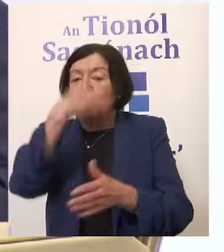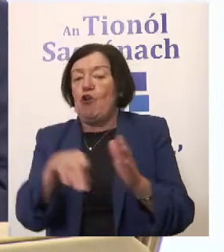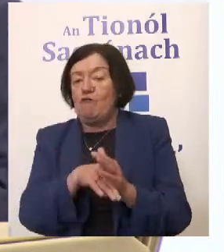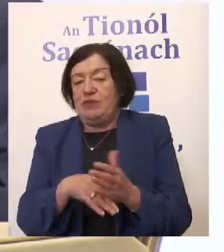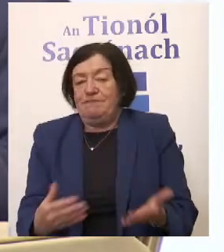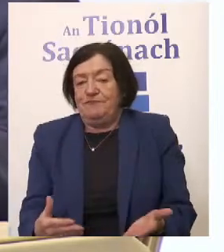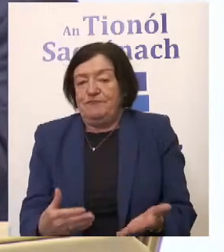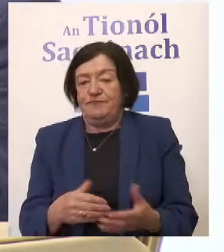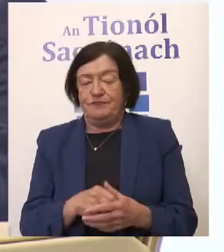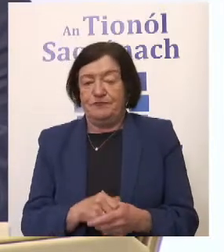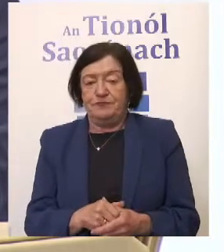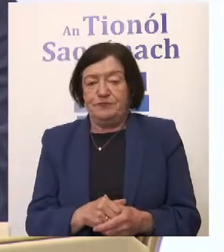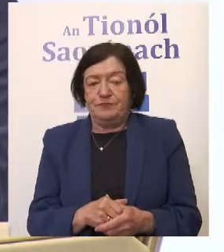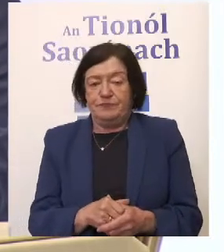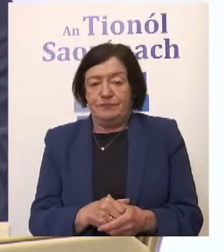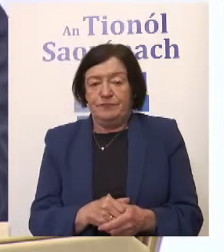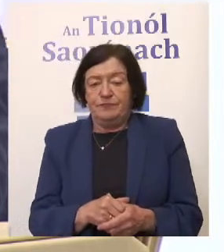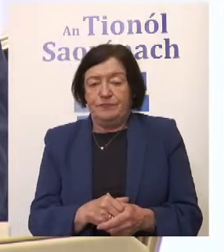money.